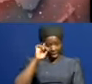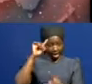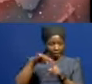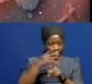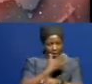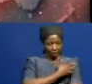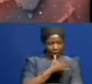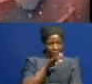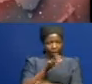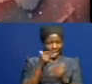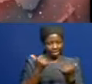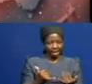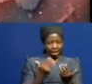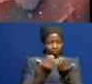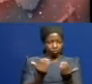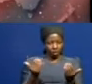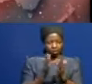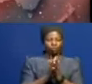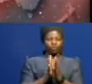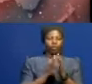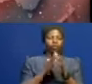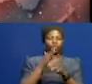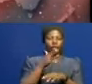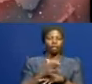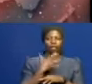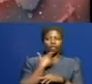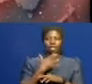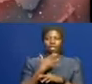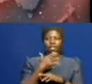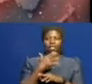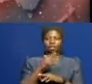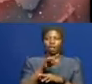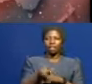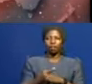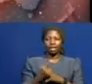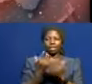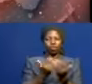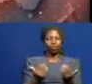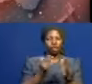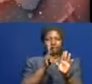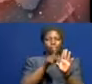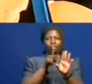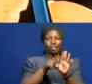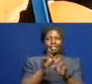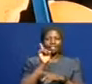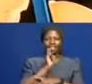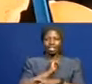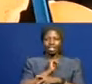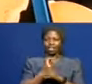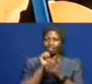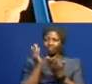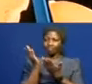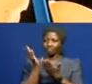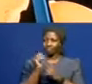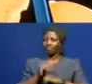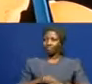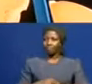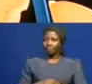players from the four children's homes took part in the program. Let's take a listen.